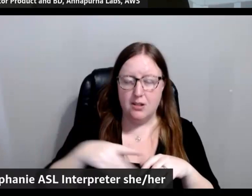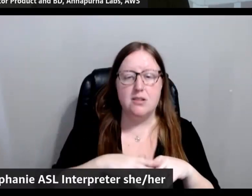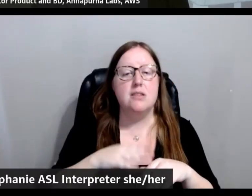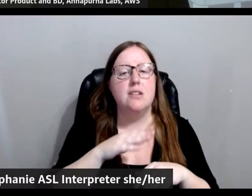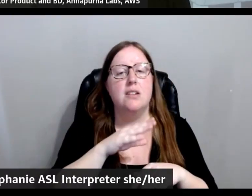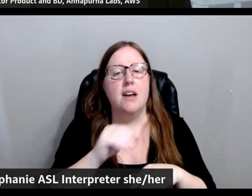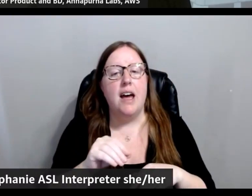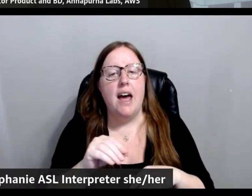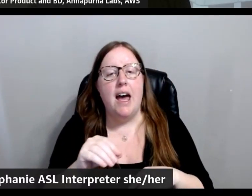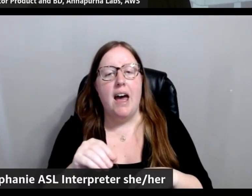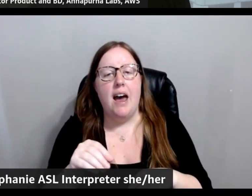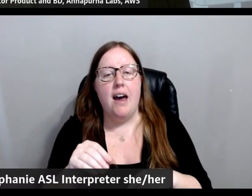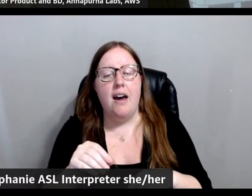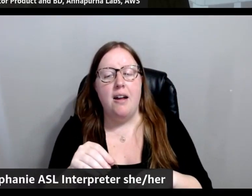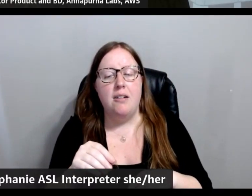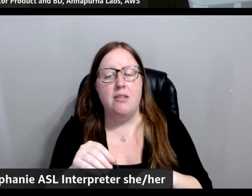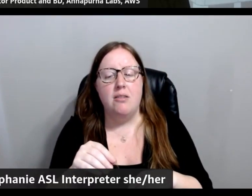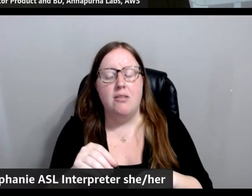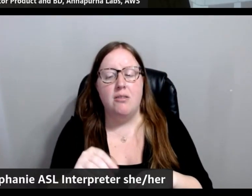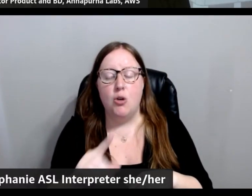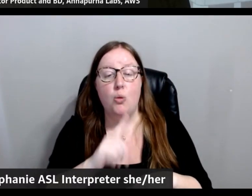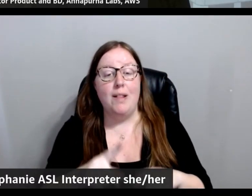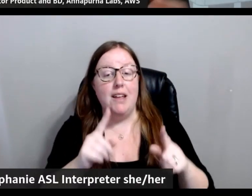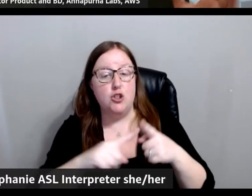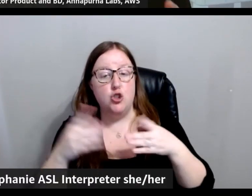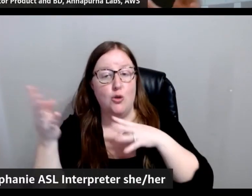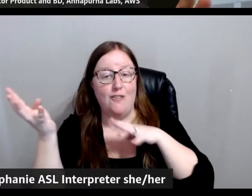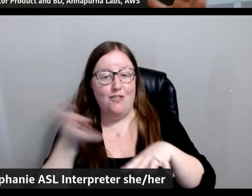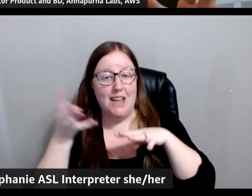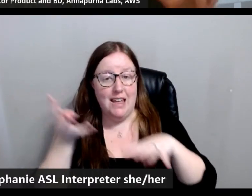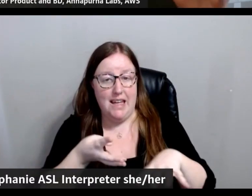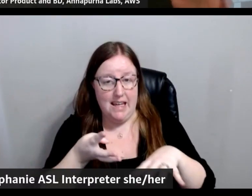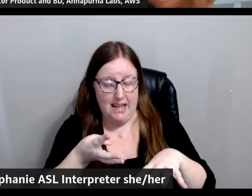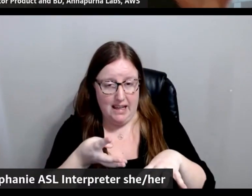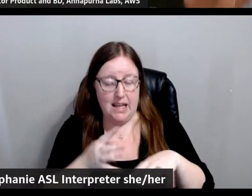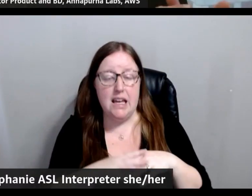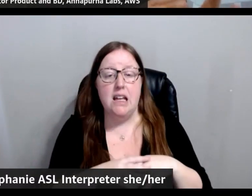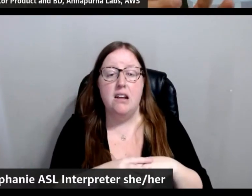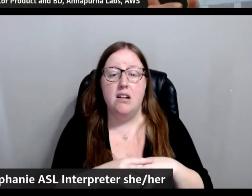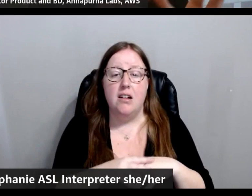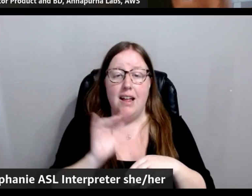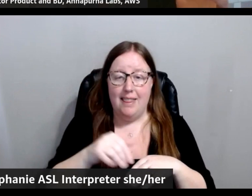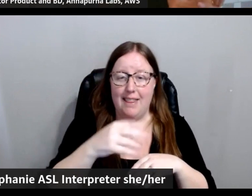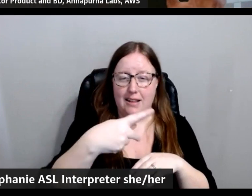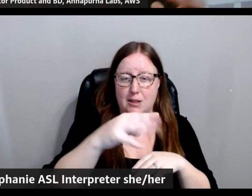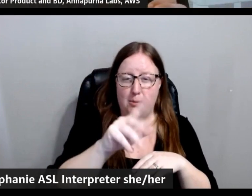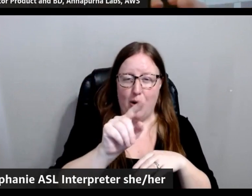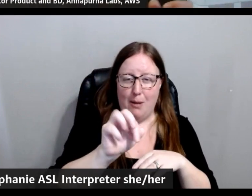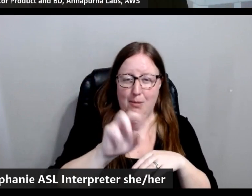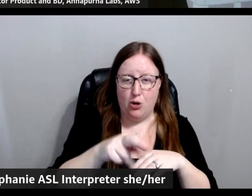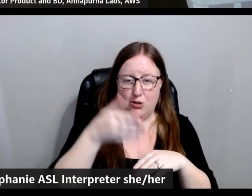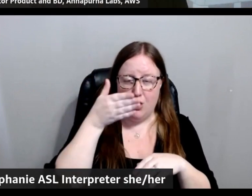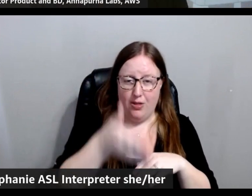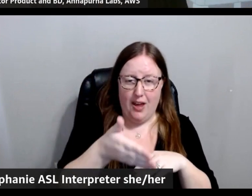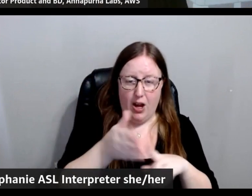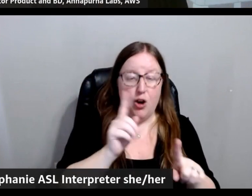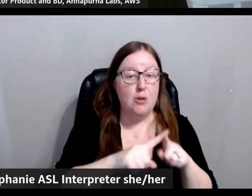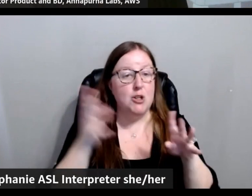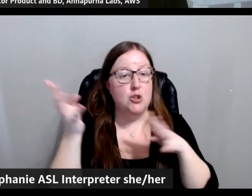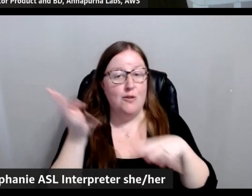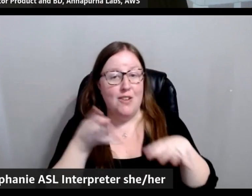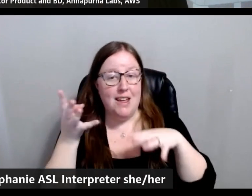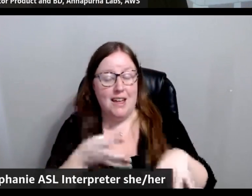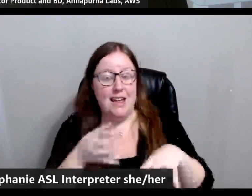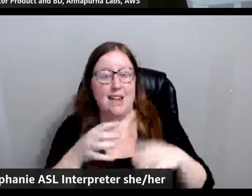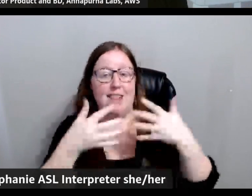very performantly. In order to feed those, and that's where the parameters are loaded. But in order to feed those engines